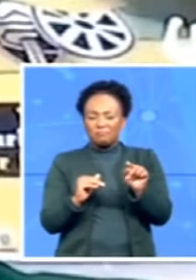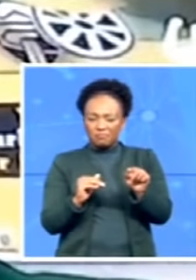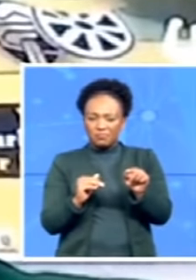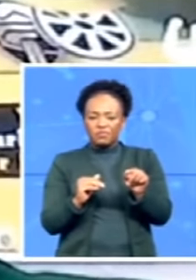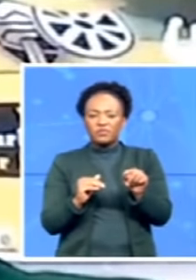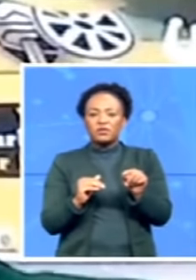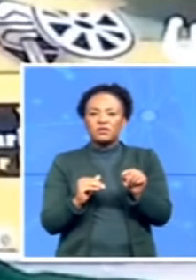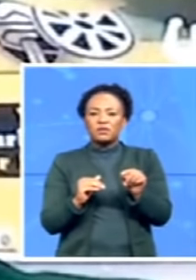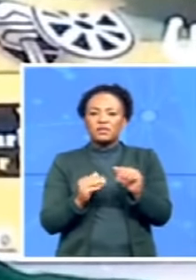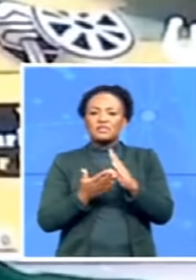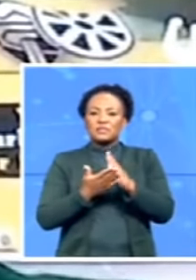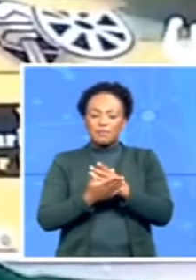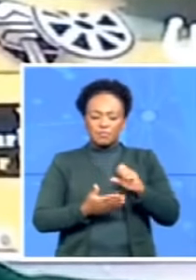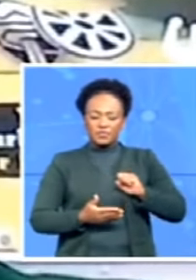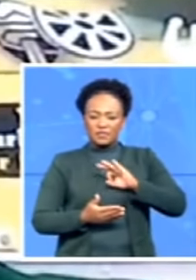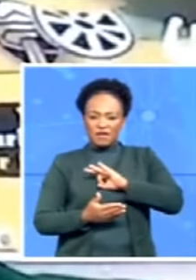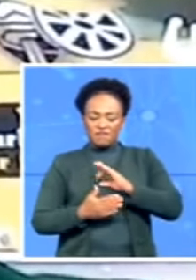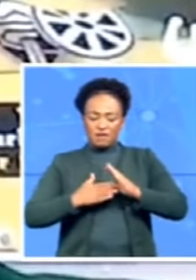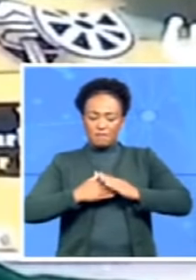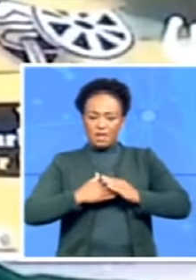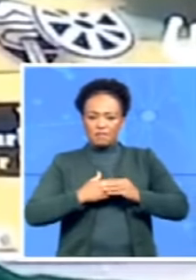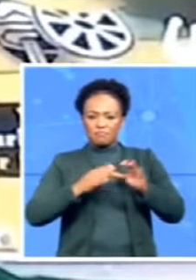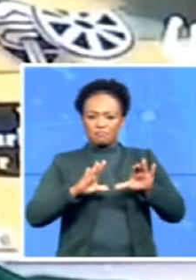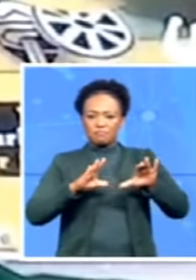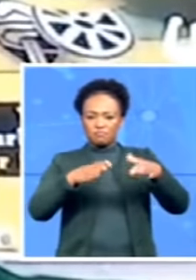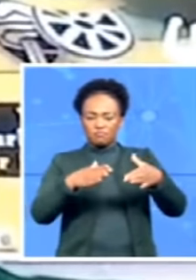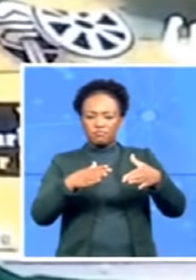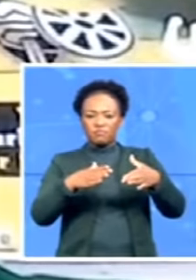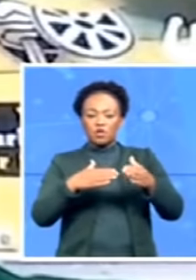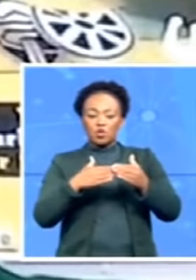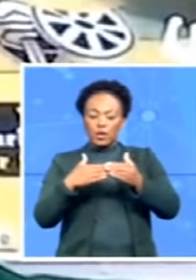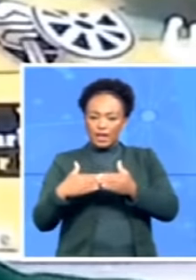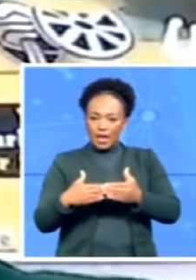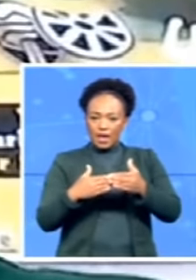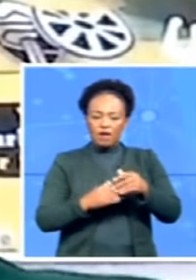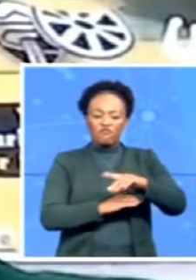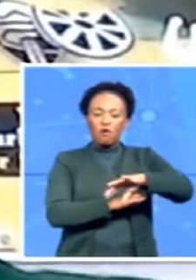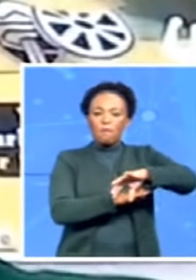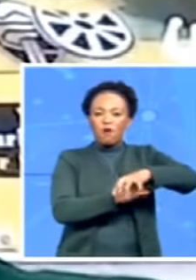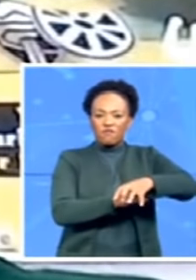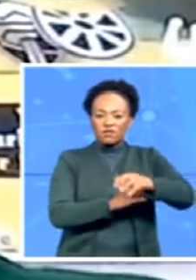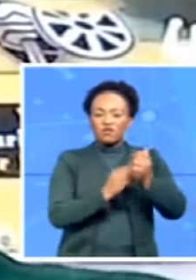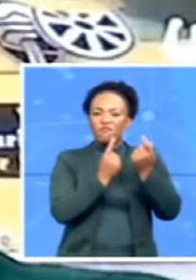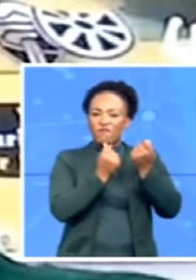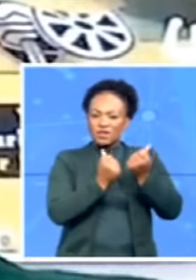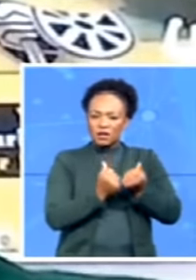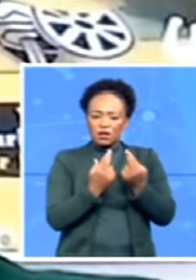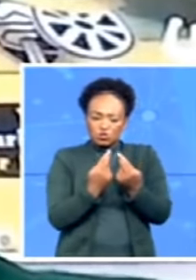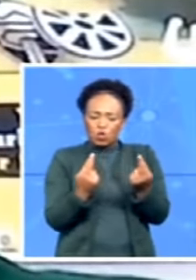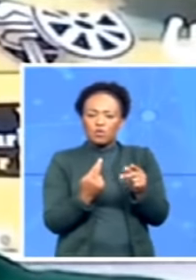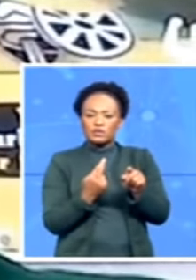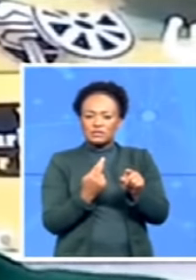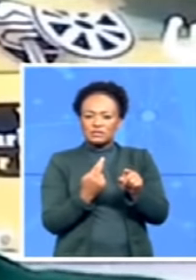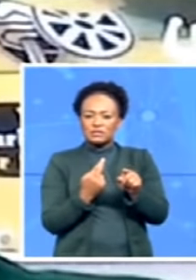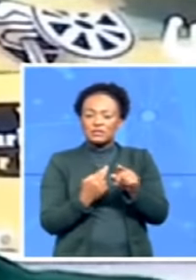members under the care of provinces in terms of financial resources. This means ANC